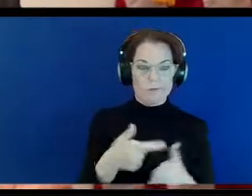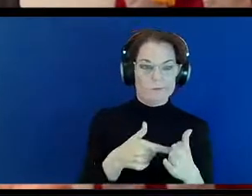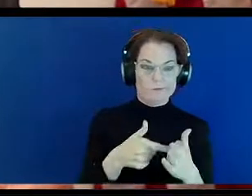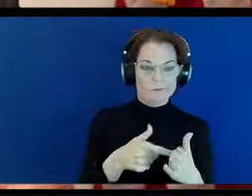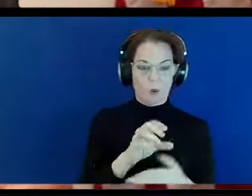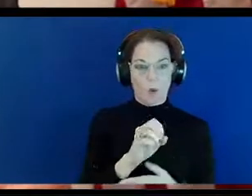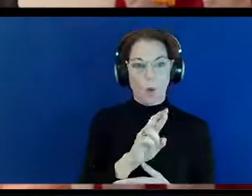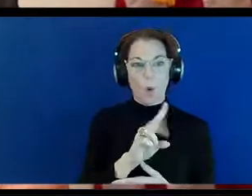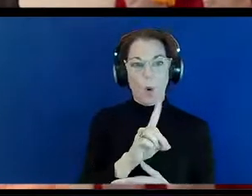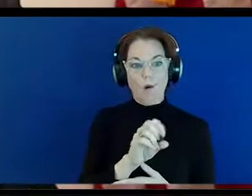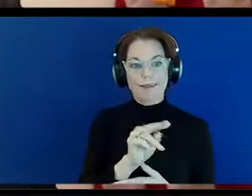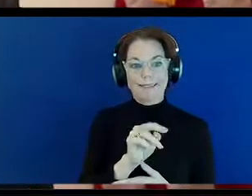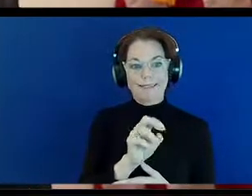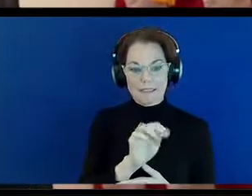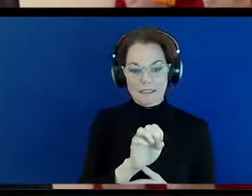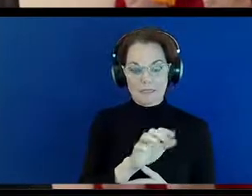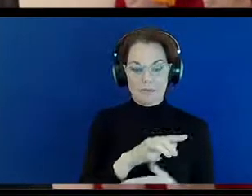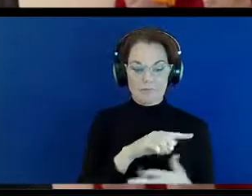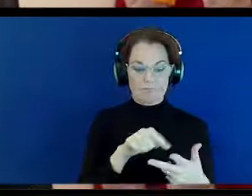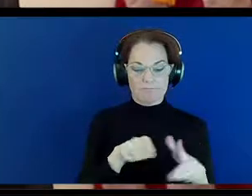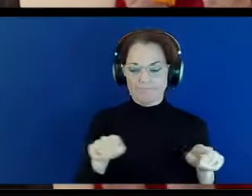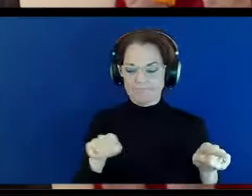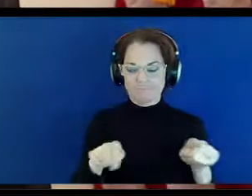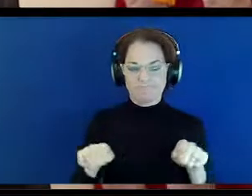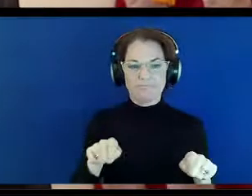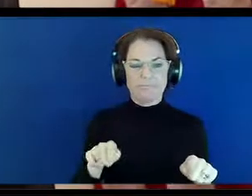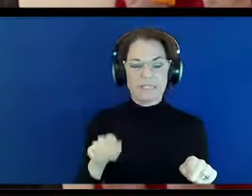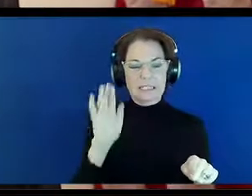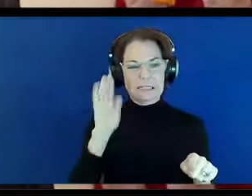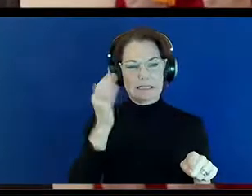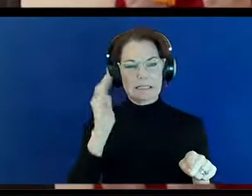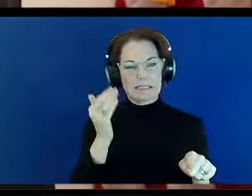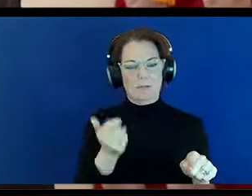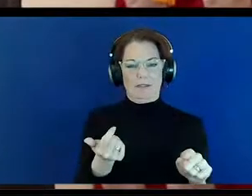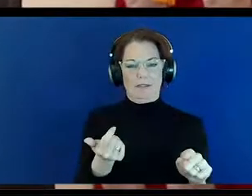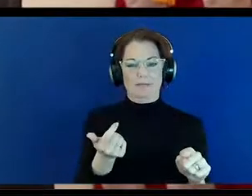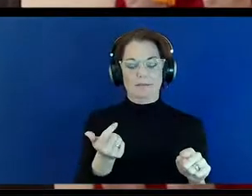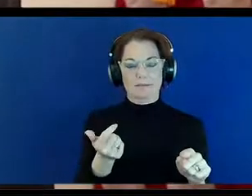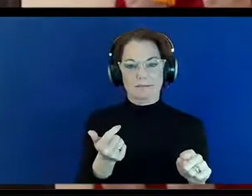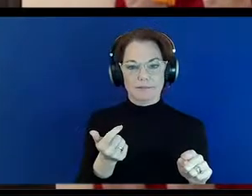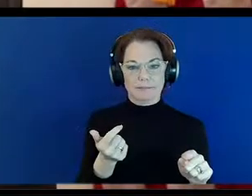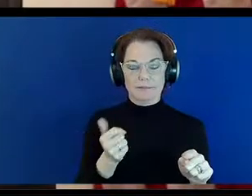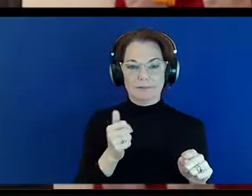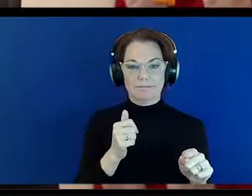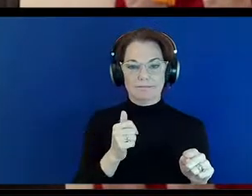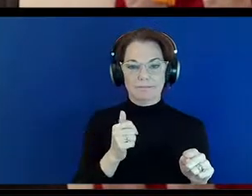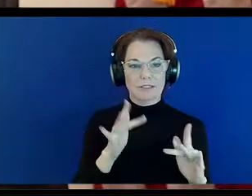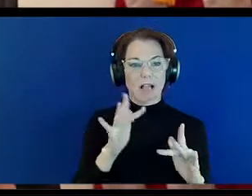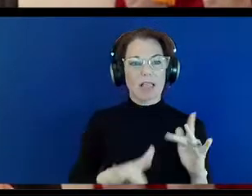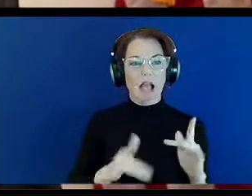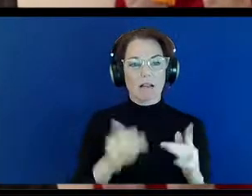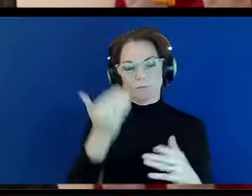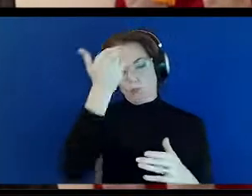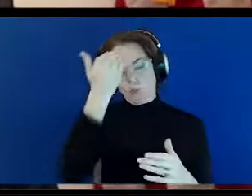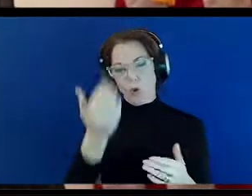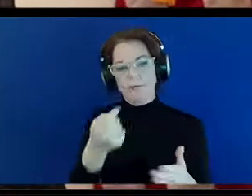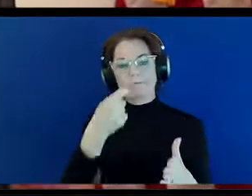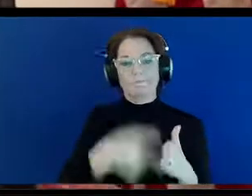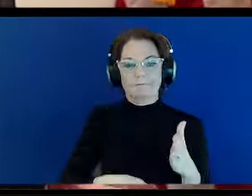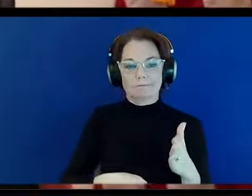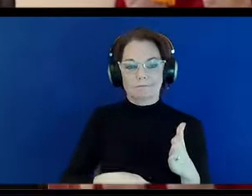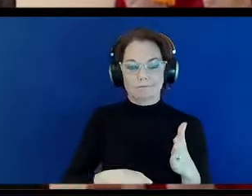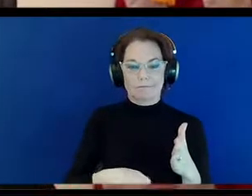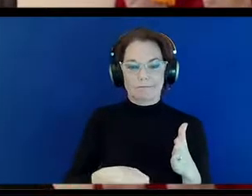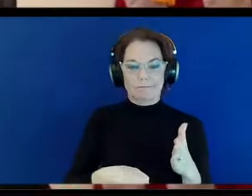I think, the lack of maybe trying to quantify how much that actually costs. But it all gets in kind of a